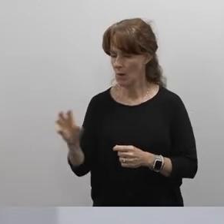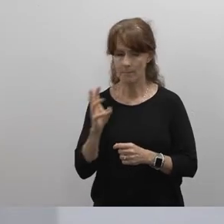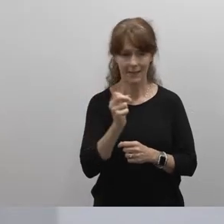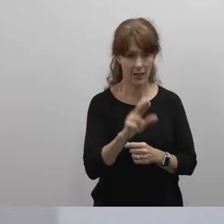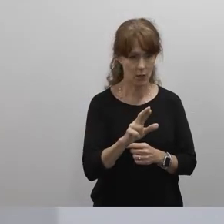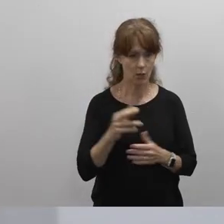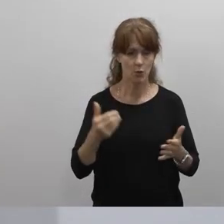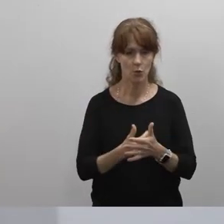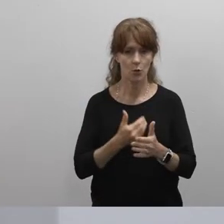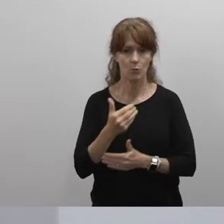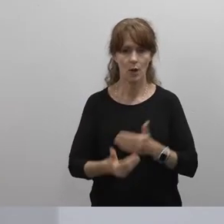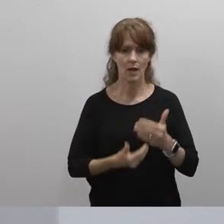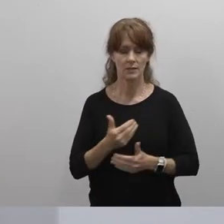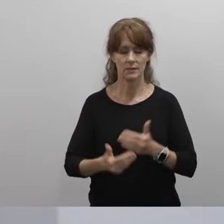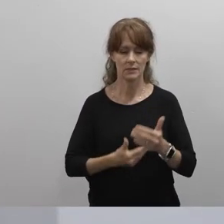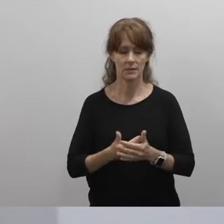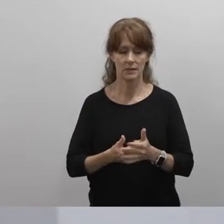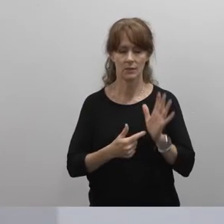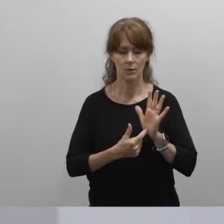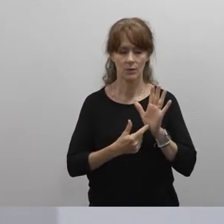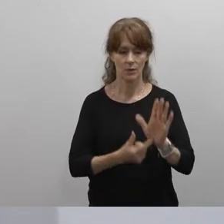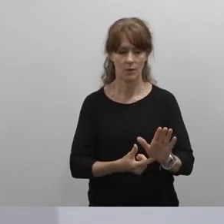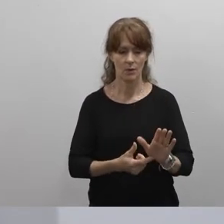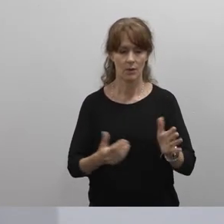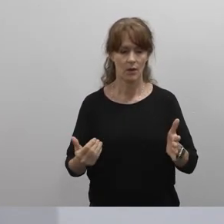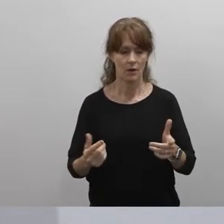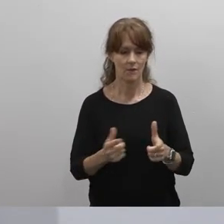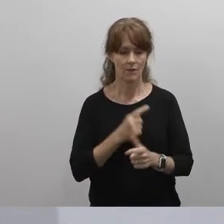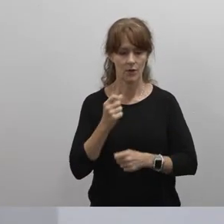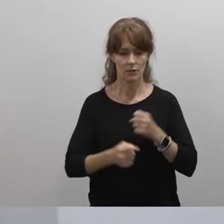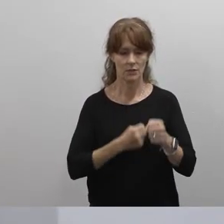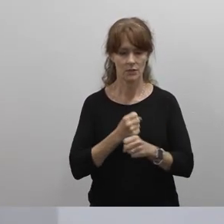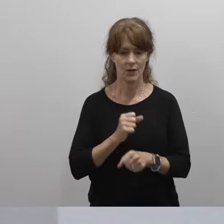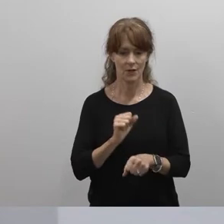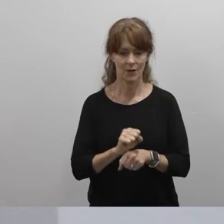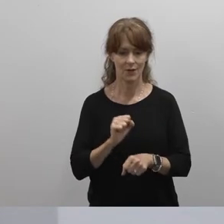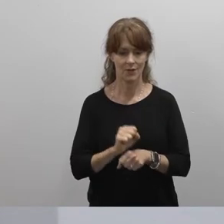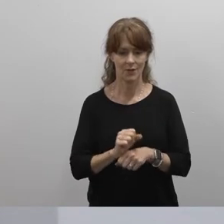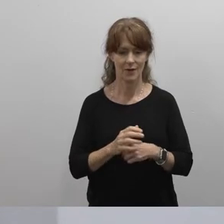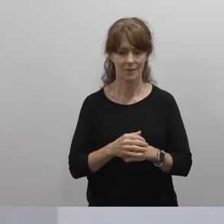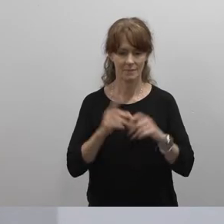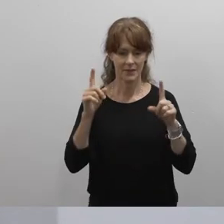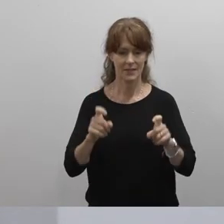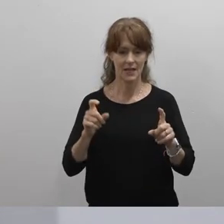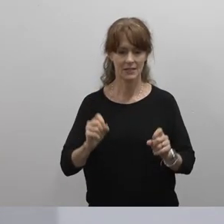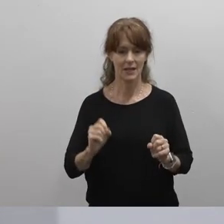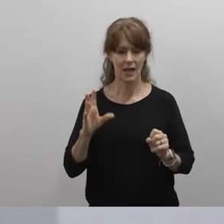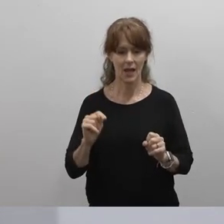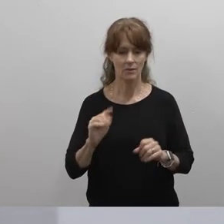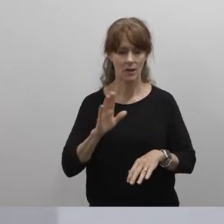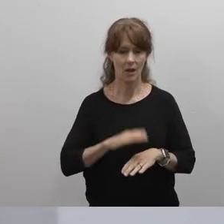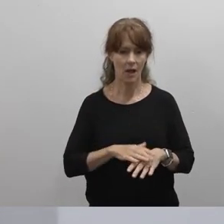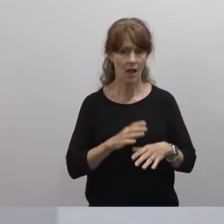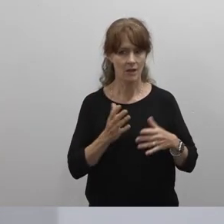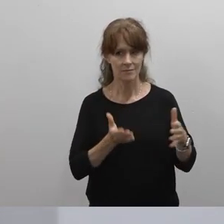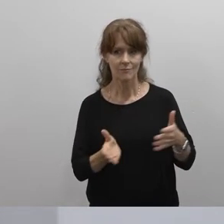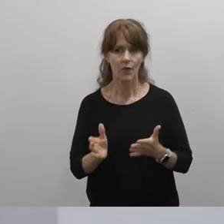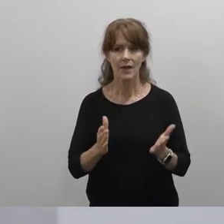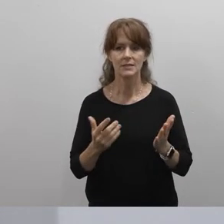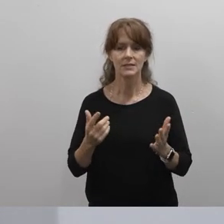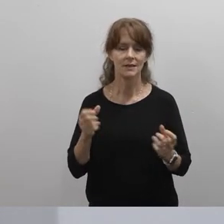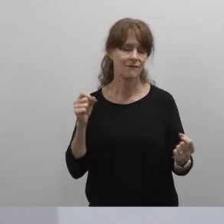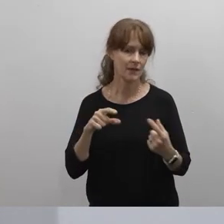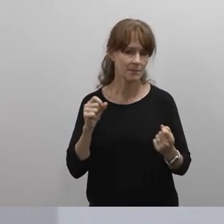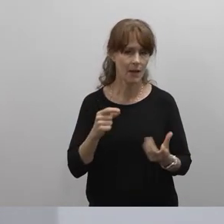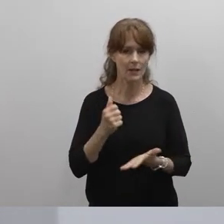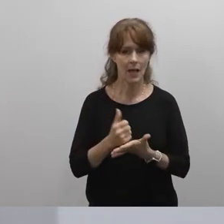new processes, which will be reflected in our first year of work, and testing out the onboarding process with us, providing